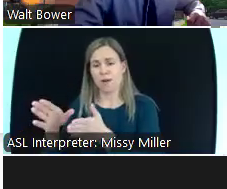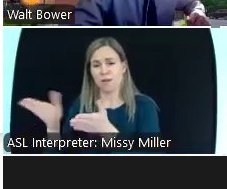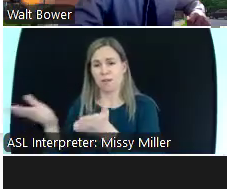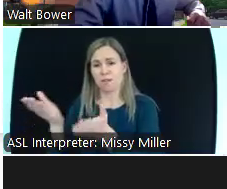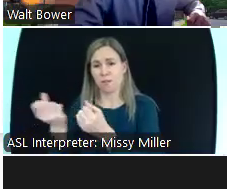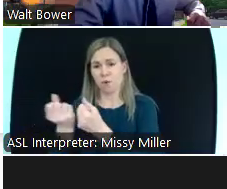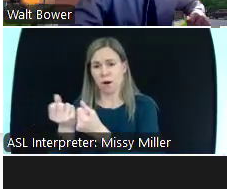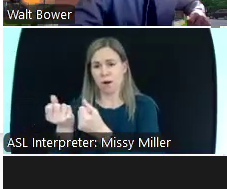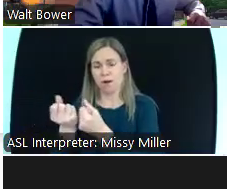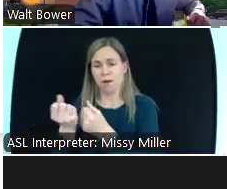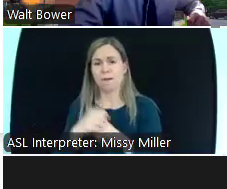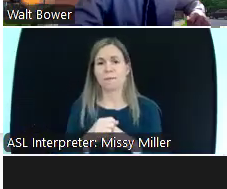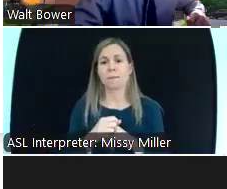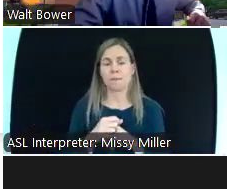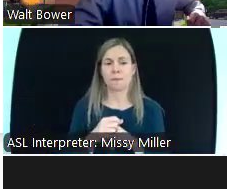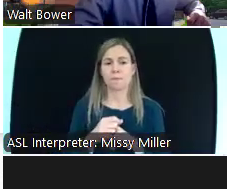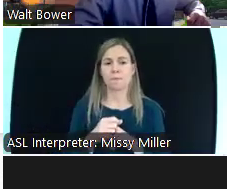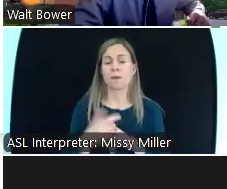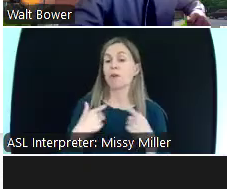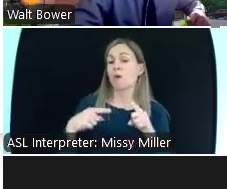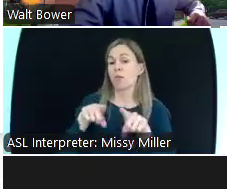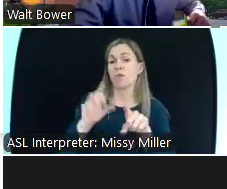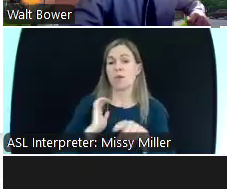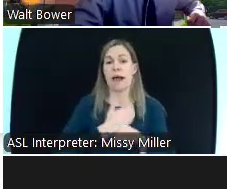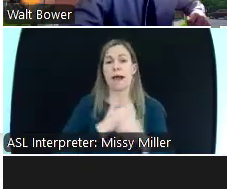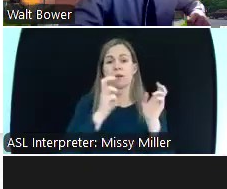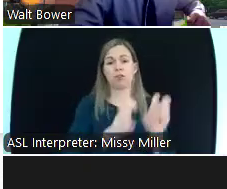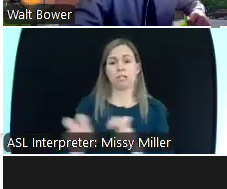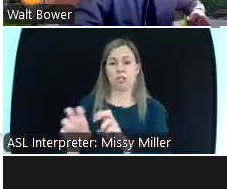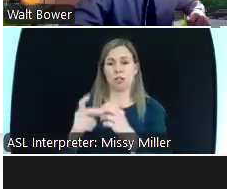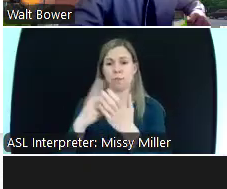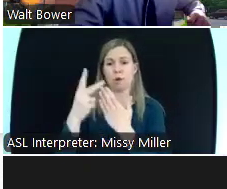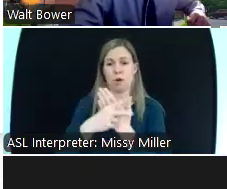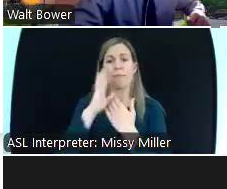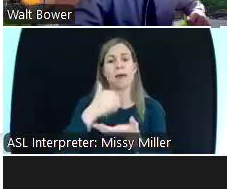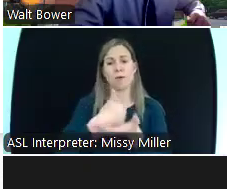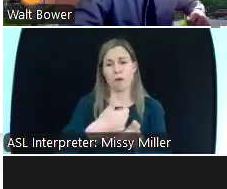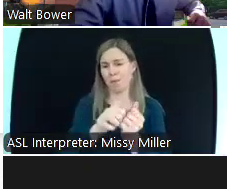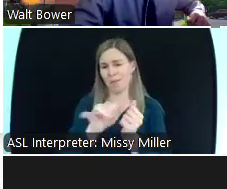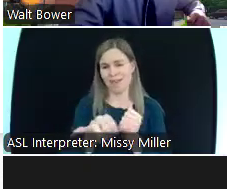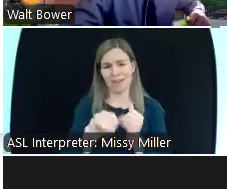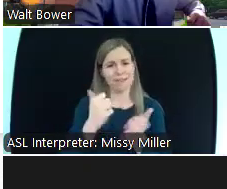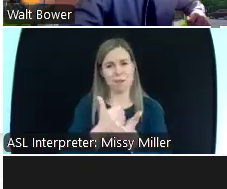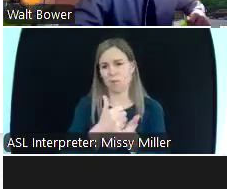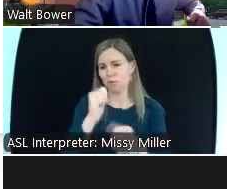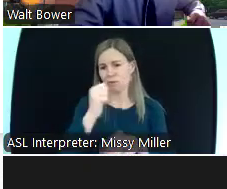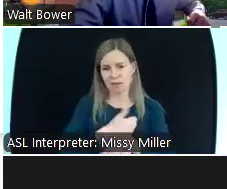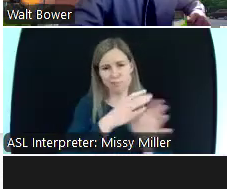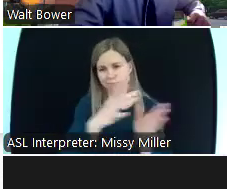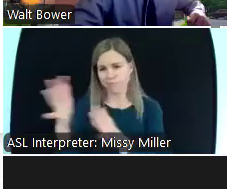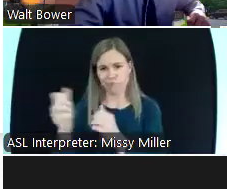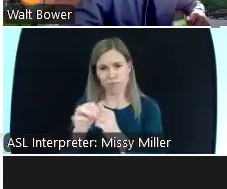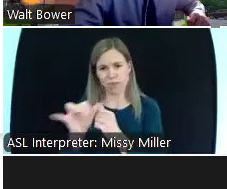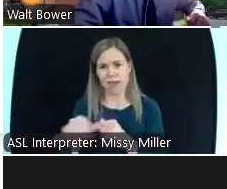So through our transitions program, that is something that they help you set up and to complete